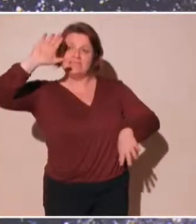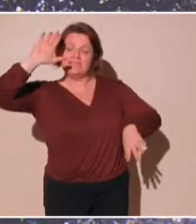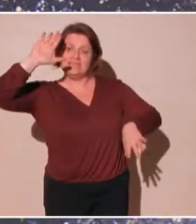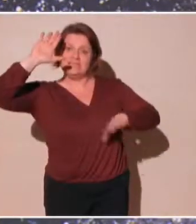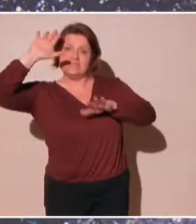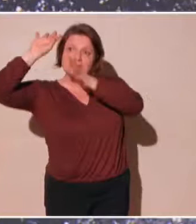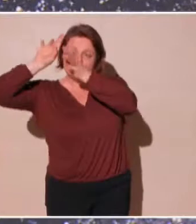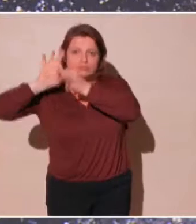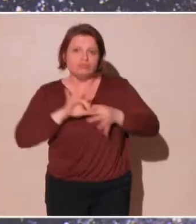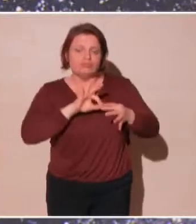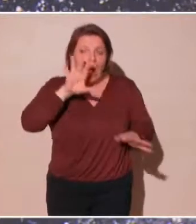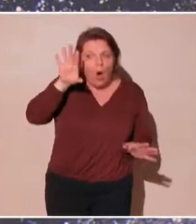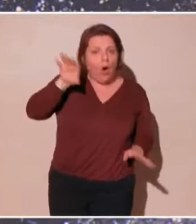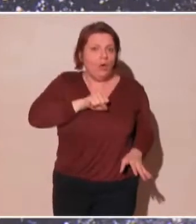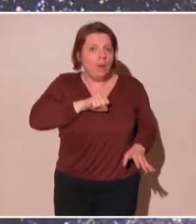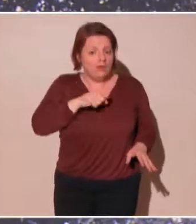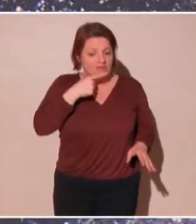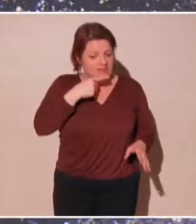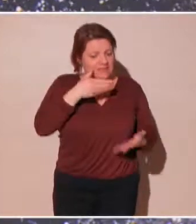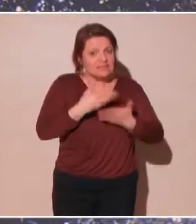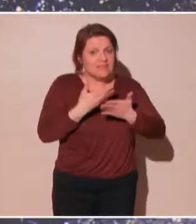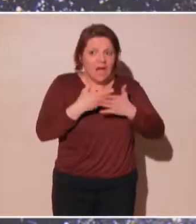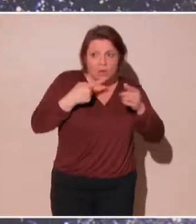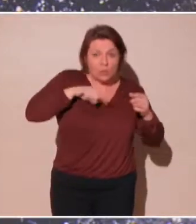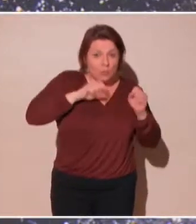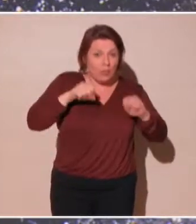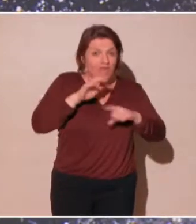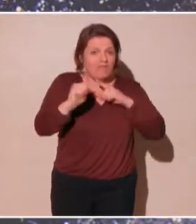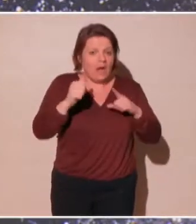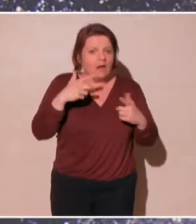should be able to go faster than the way God himself